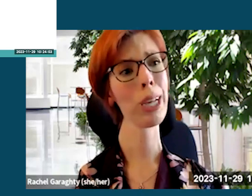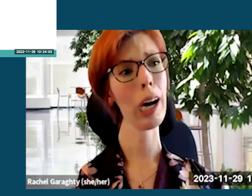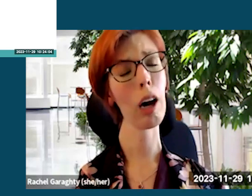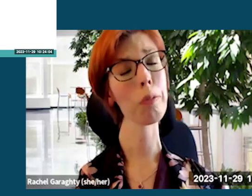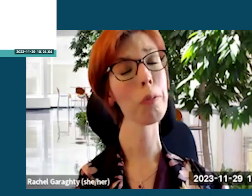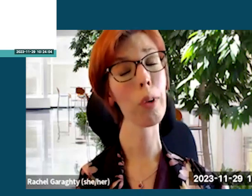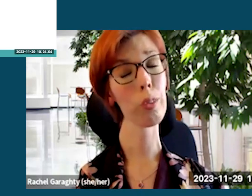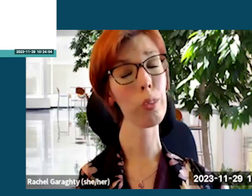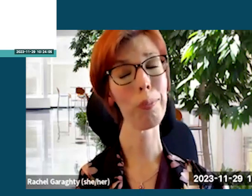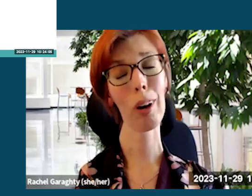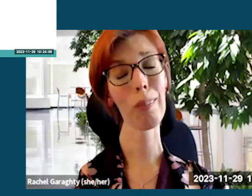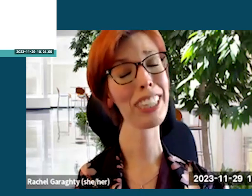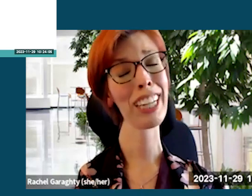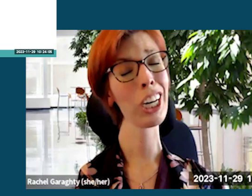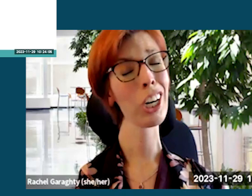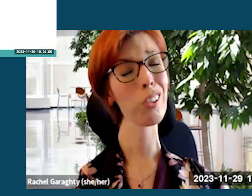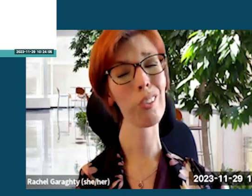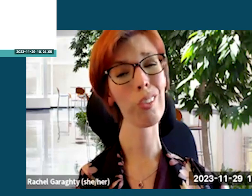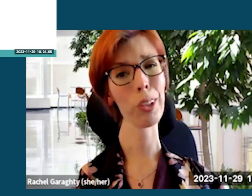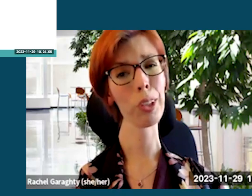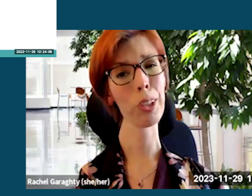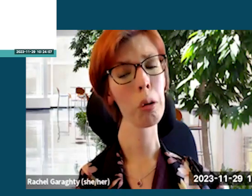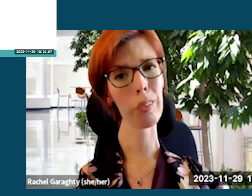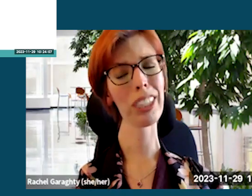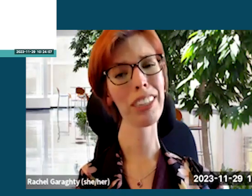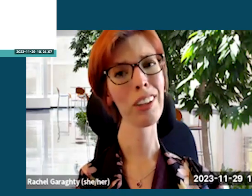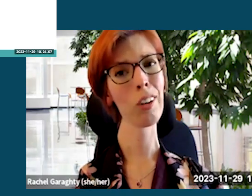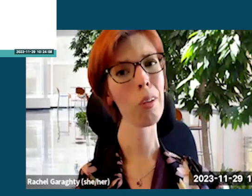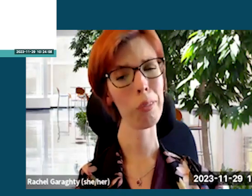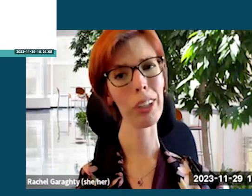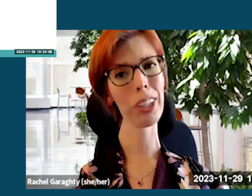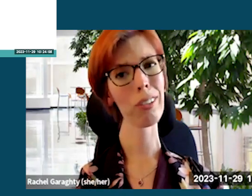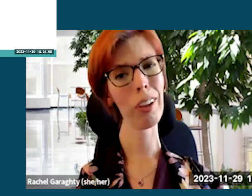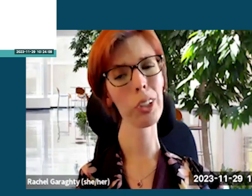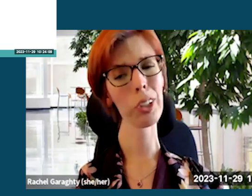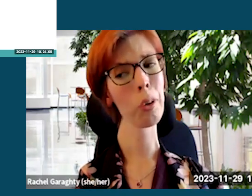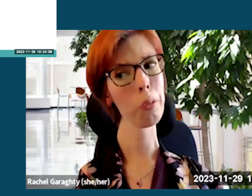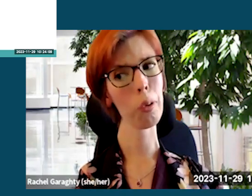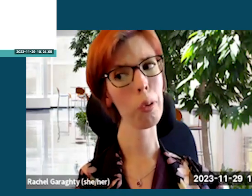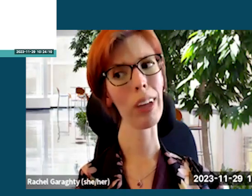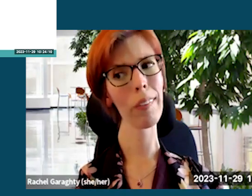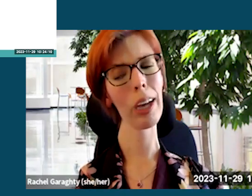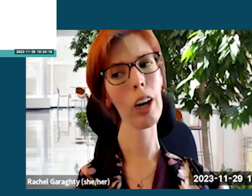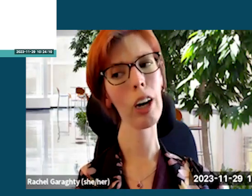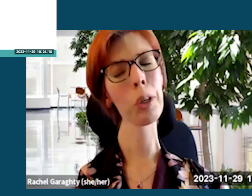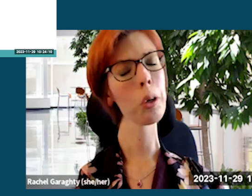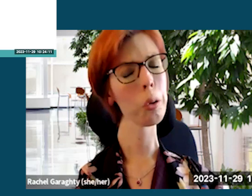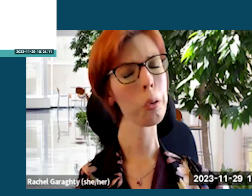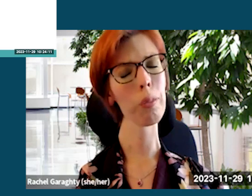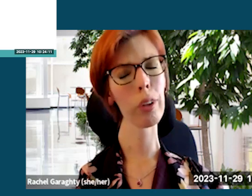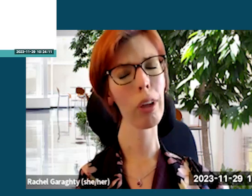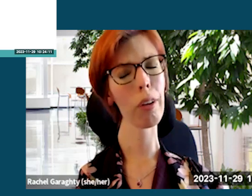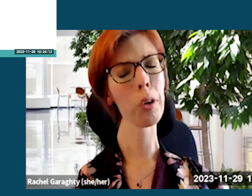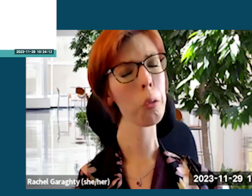America's most prominent disabled president, Franklin Delano Roosevelt,